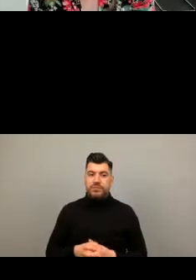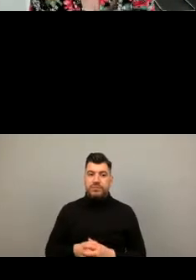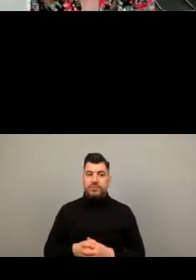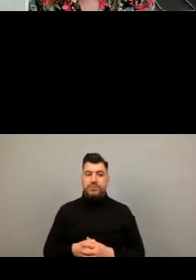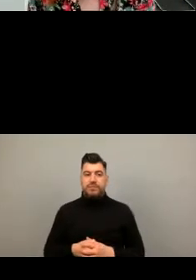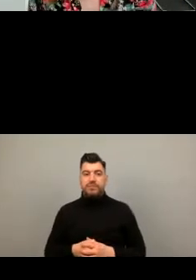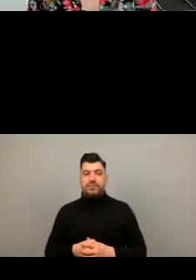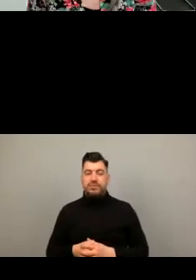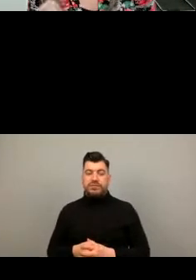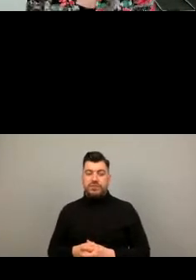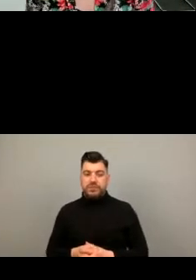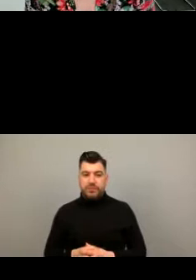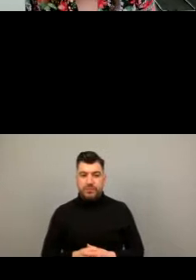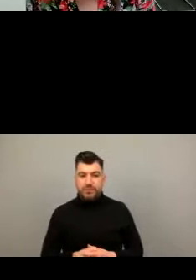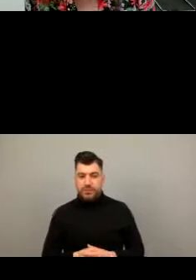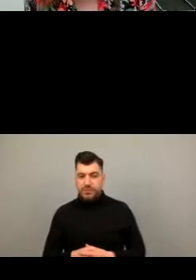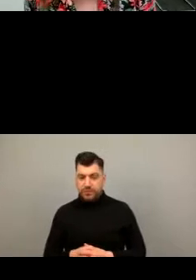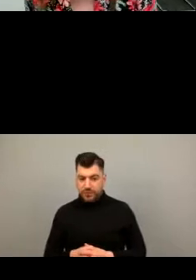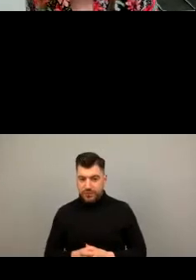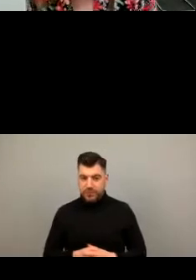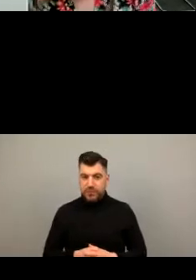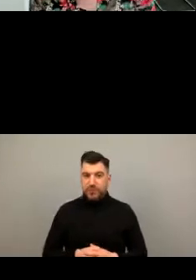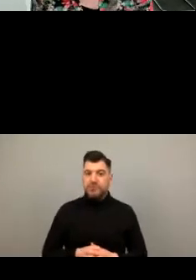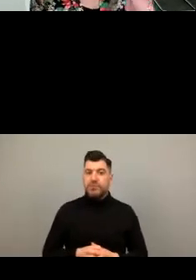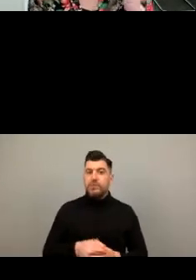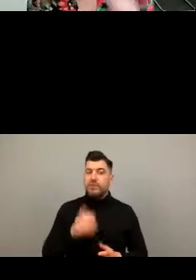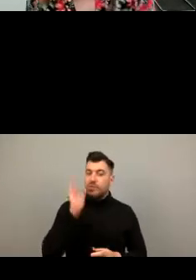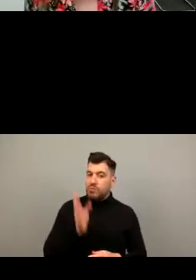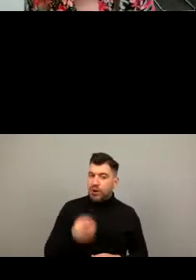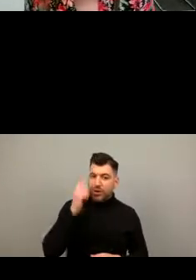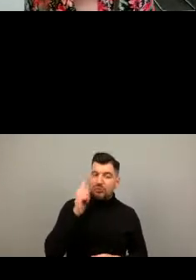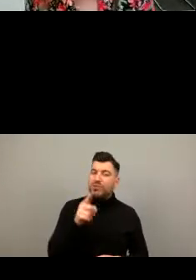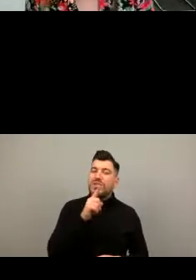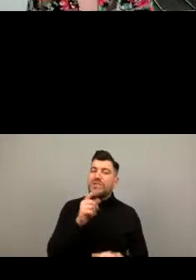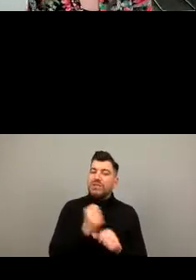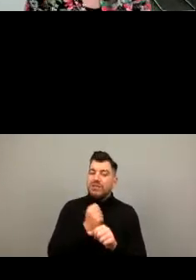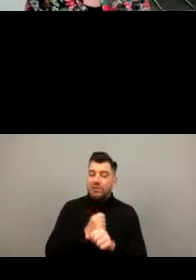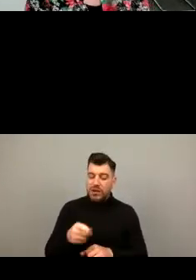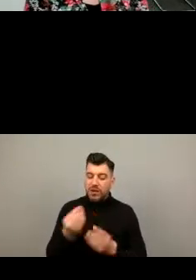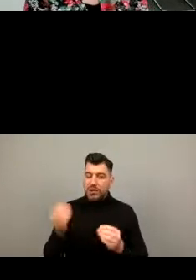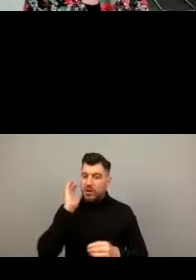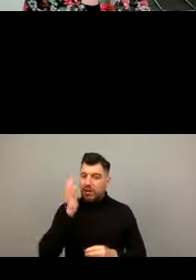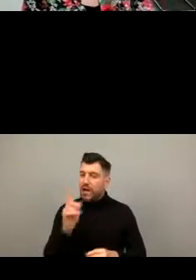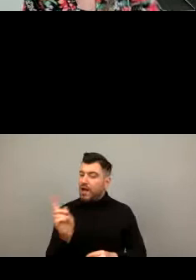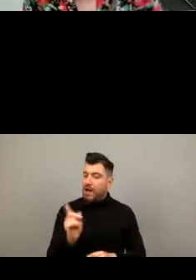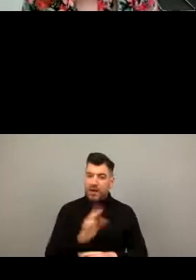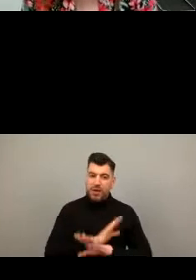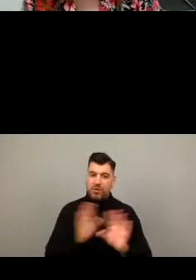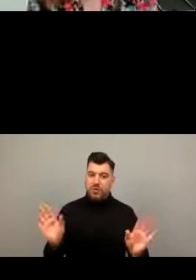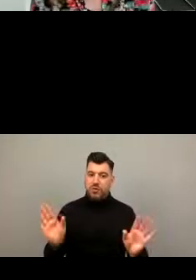is SEO. But that sounds really boring, and that's why I'd like to frame it differently.